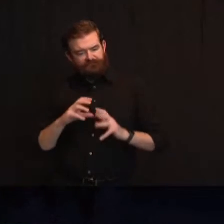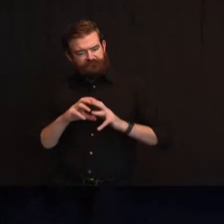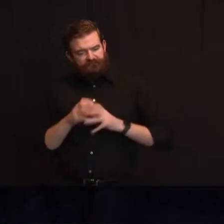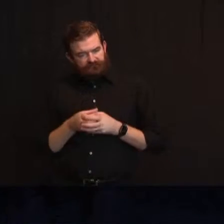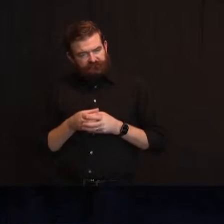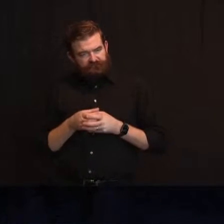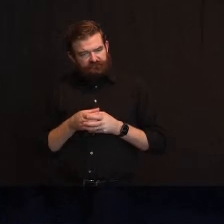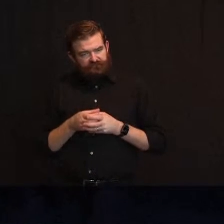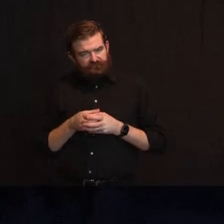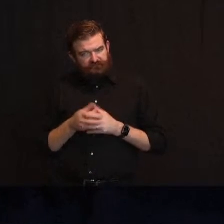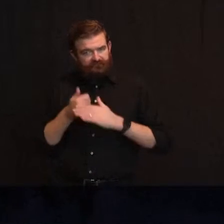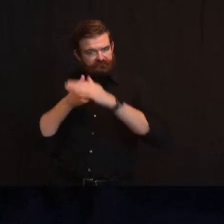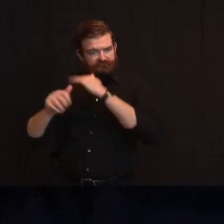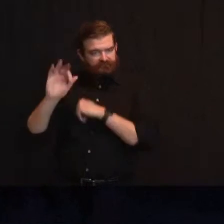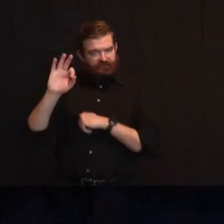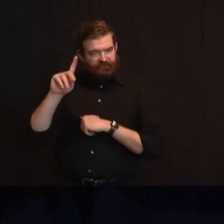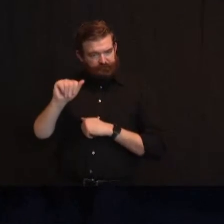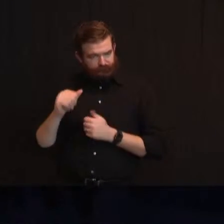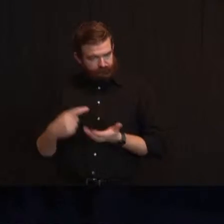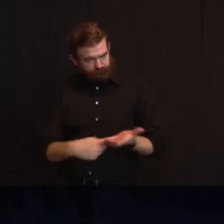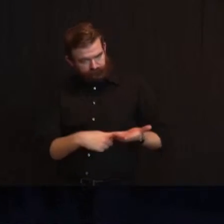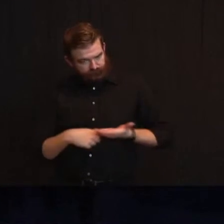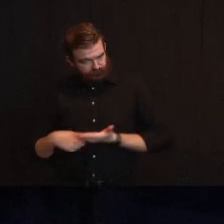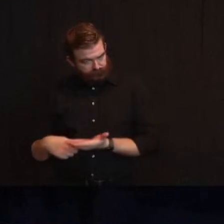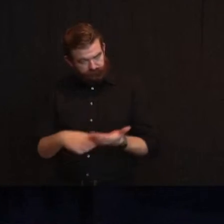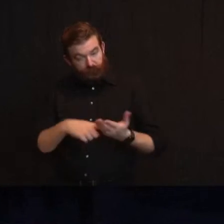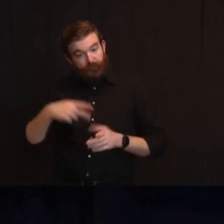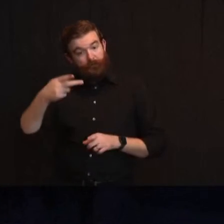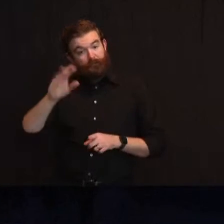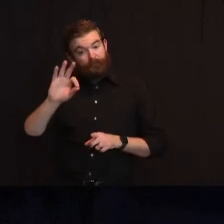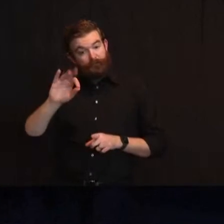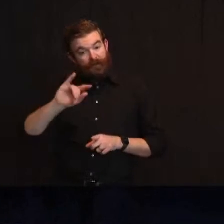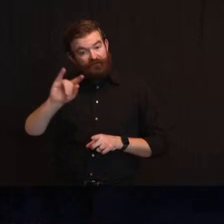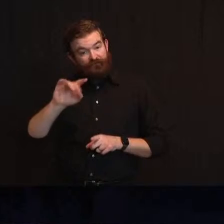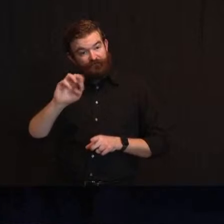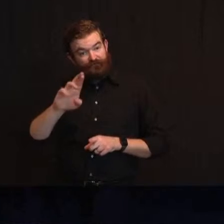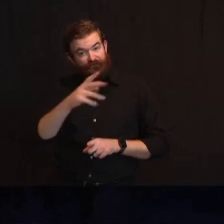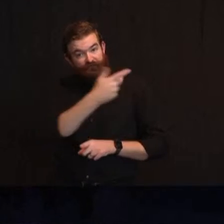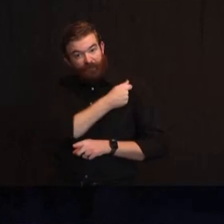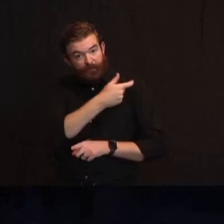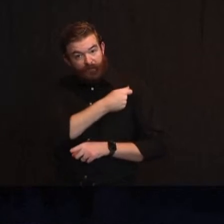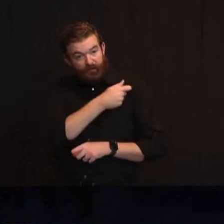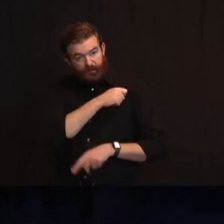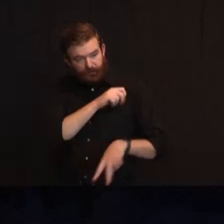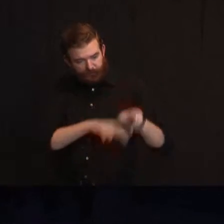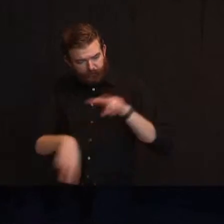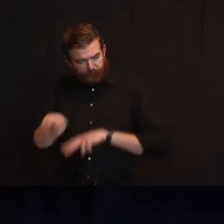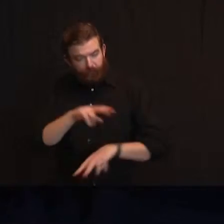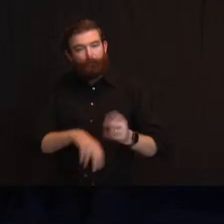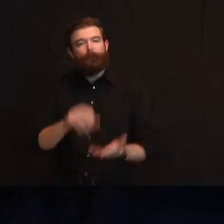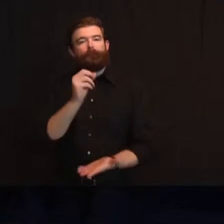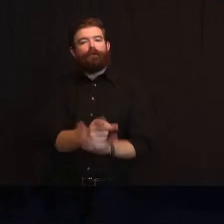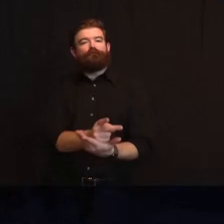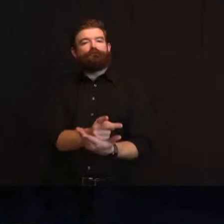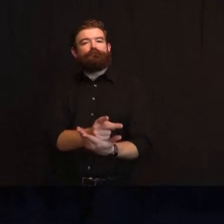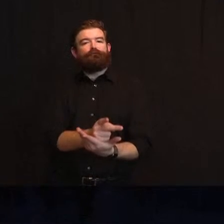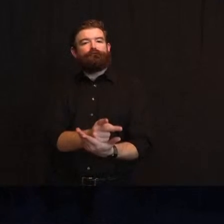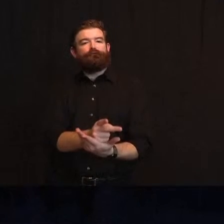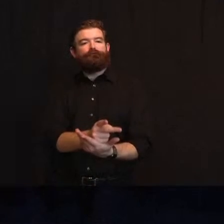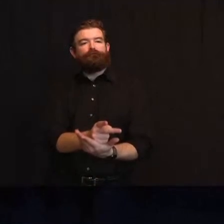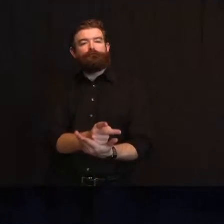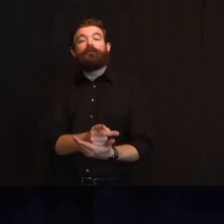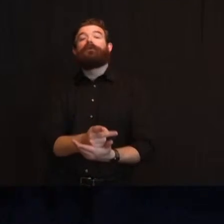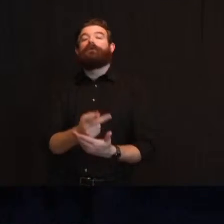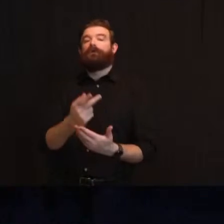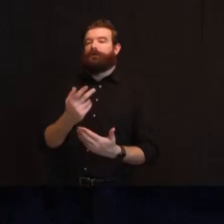data and voted to recommend that the FDA issue an emergency use authorization for the